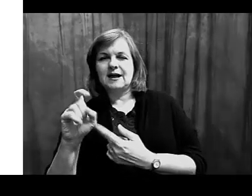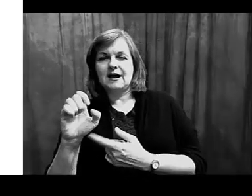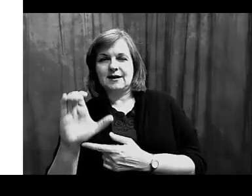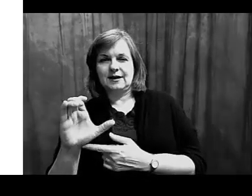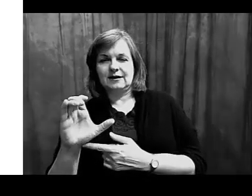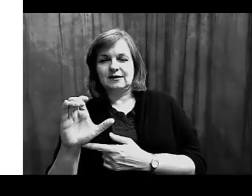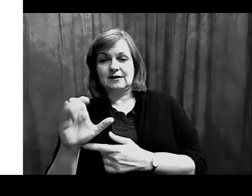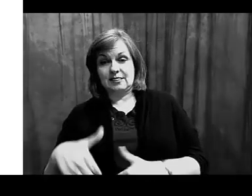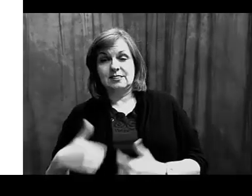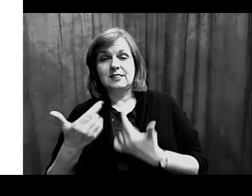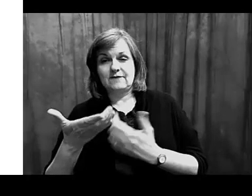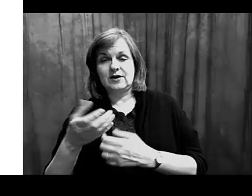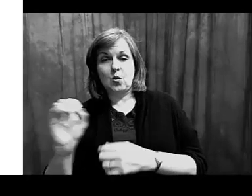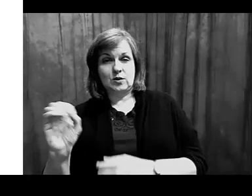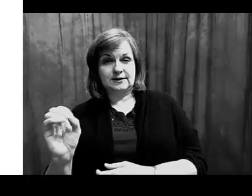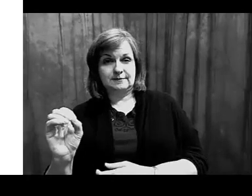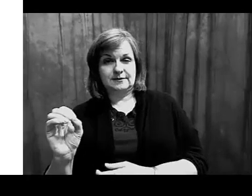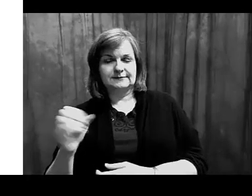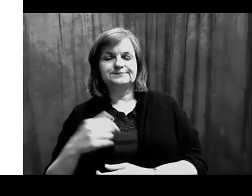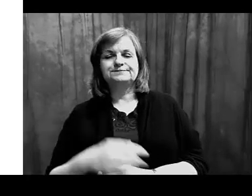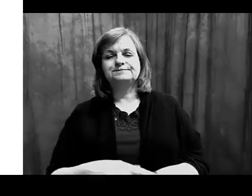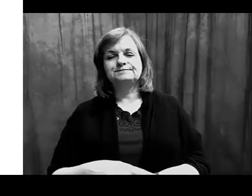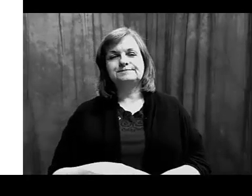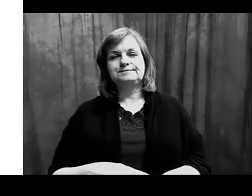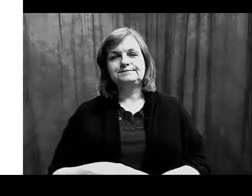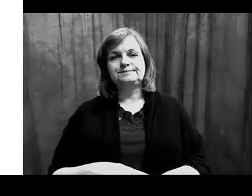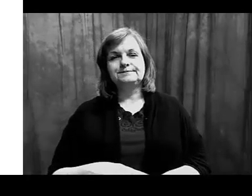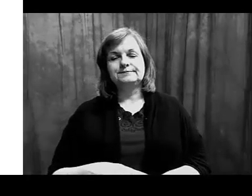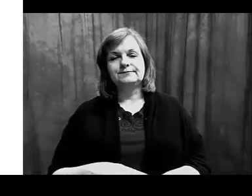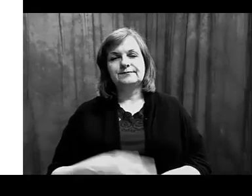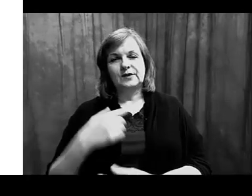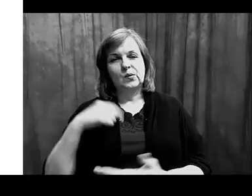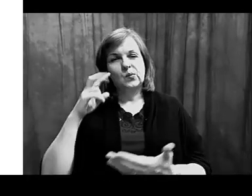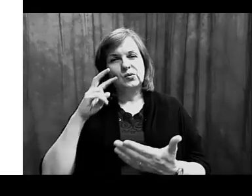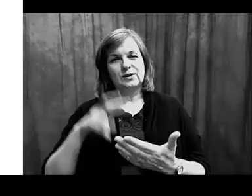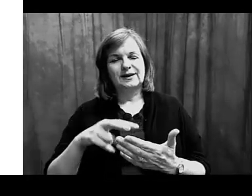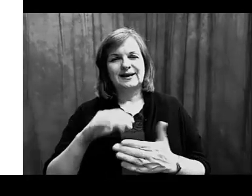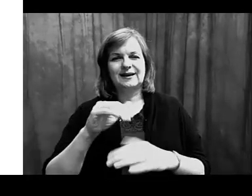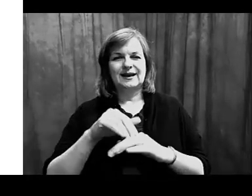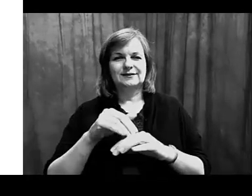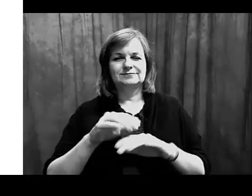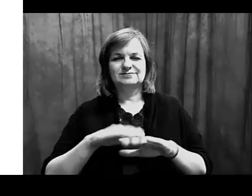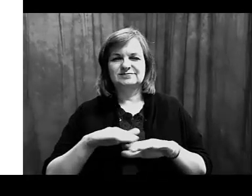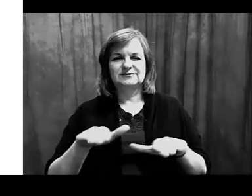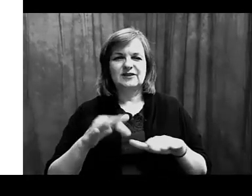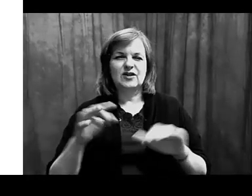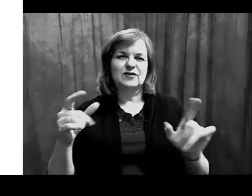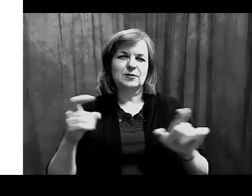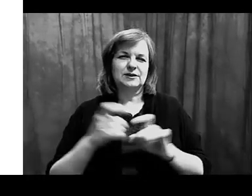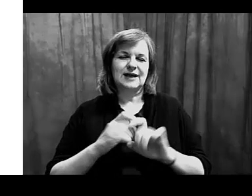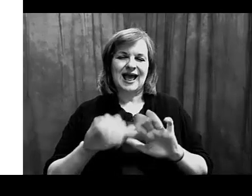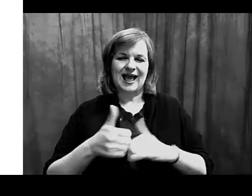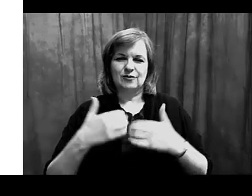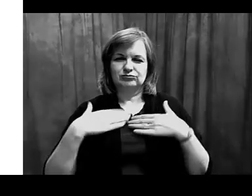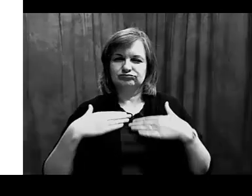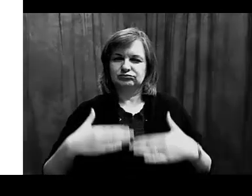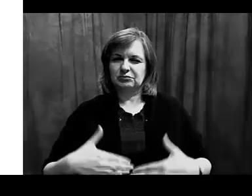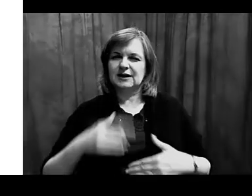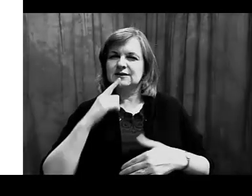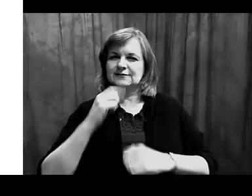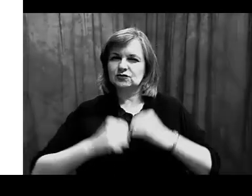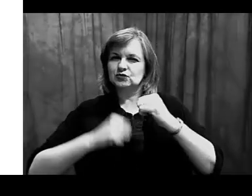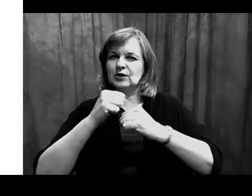living organisms. And we'll look at that process a little bit. And certainly a level of complexity or